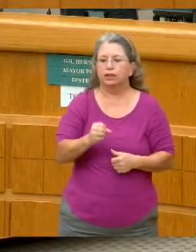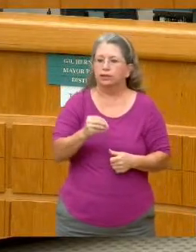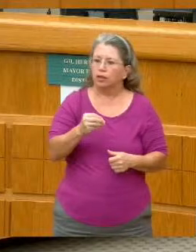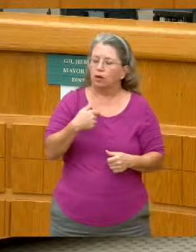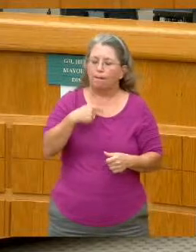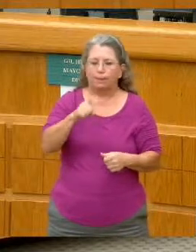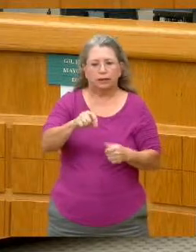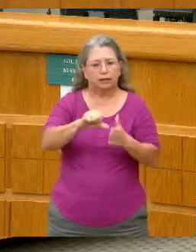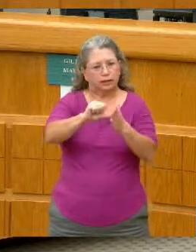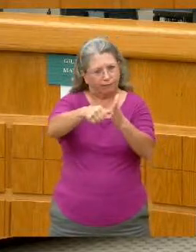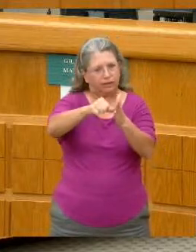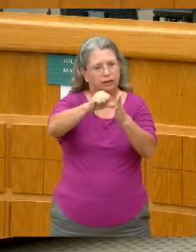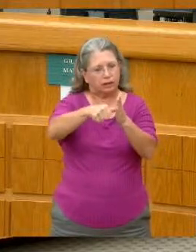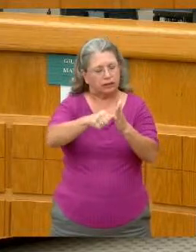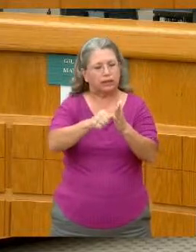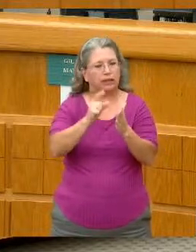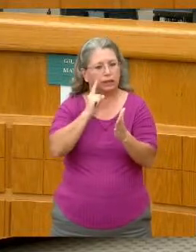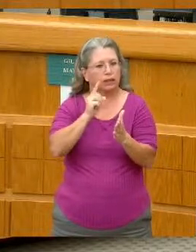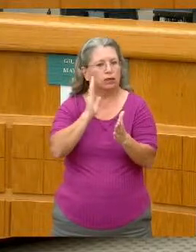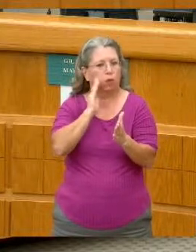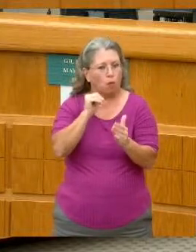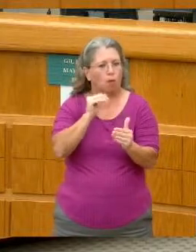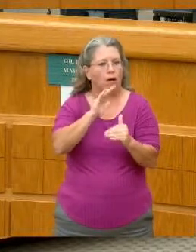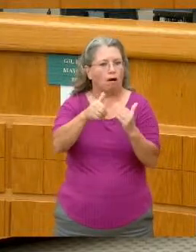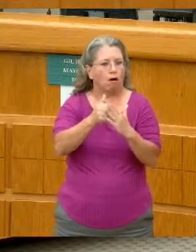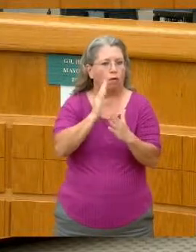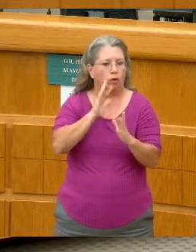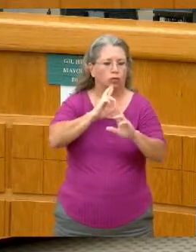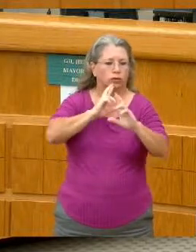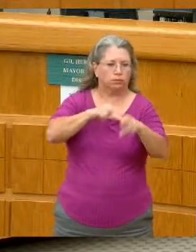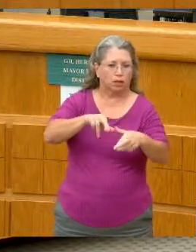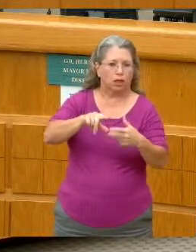but I think you'll respond, and I hope you will. But